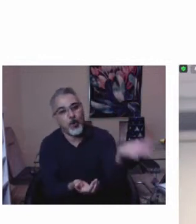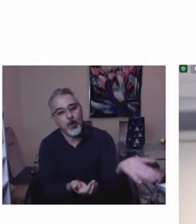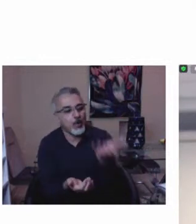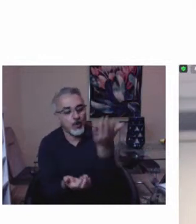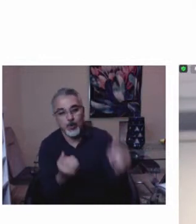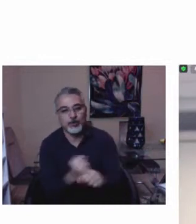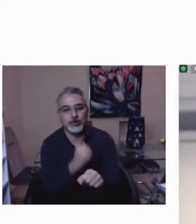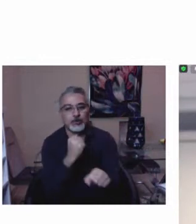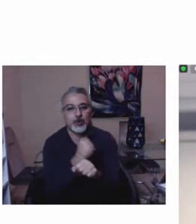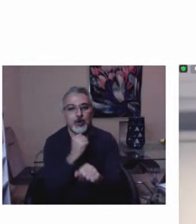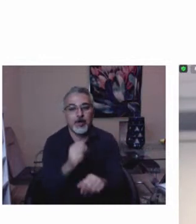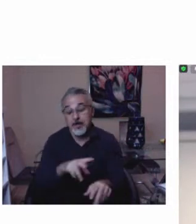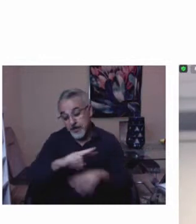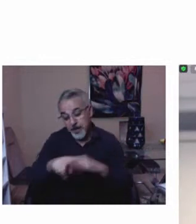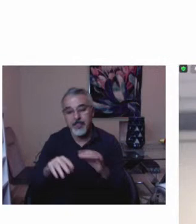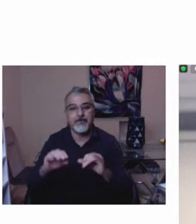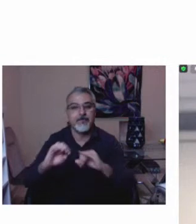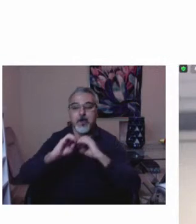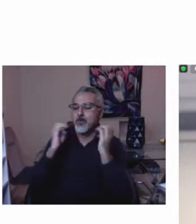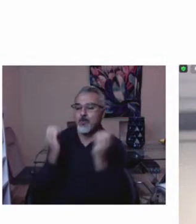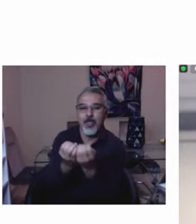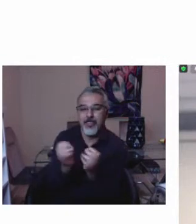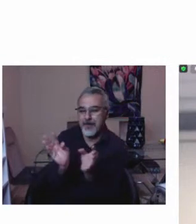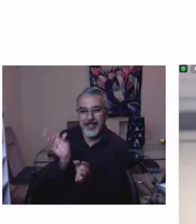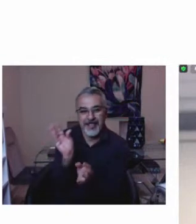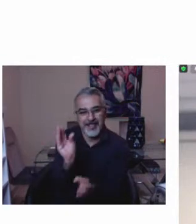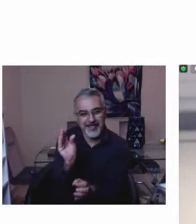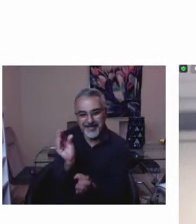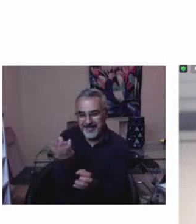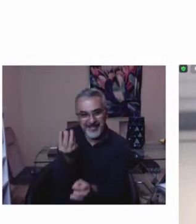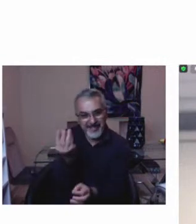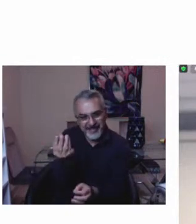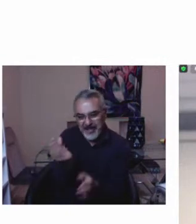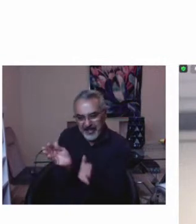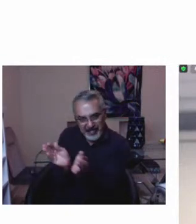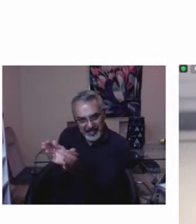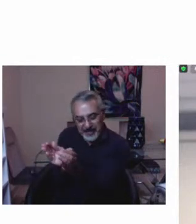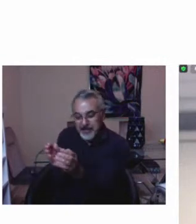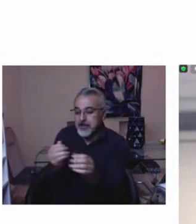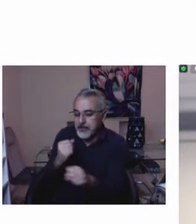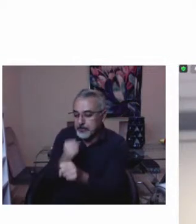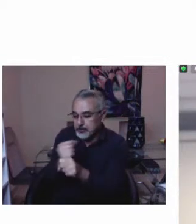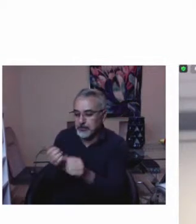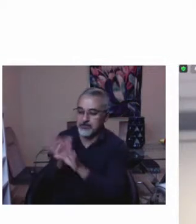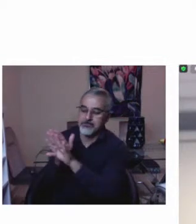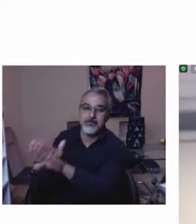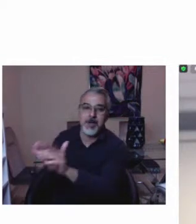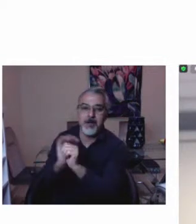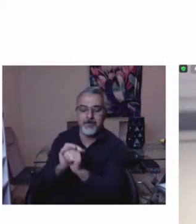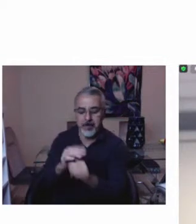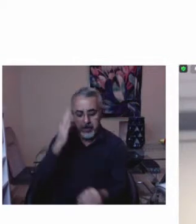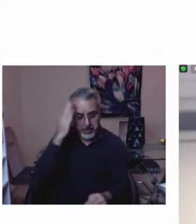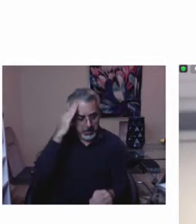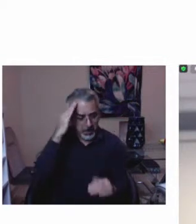give access to the organizations, the main ones, but also to the grassroots ones on the ground. There